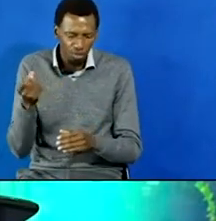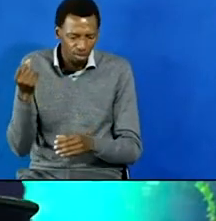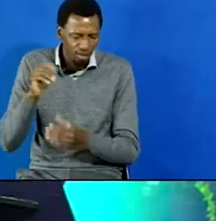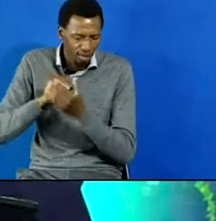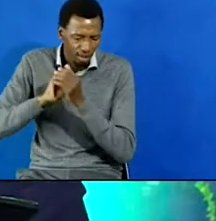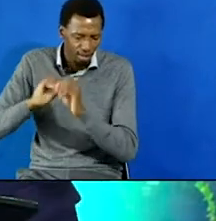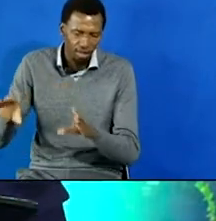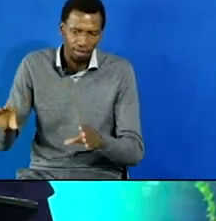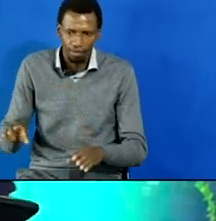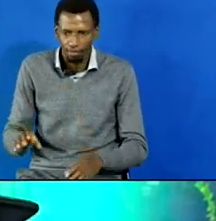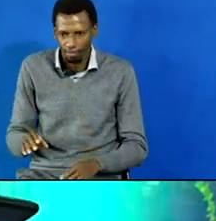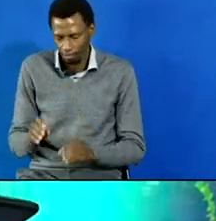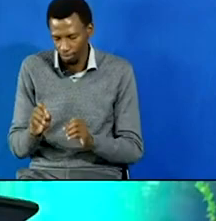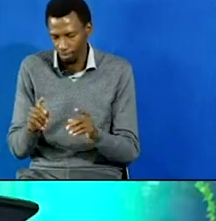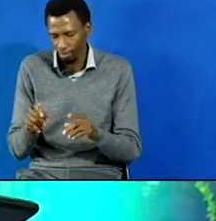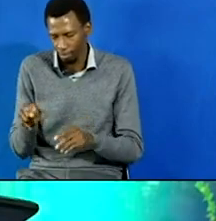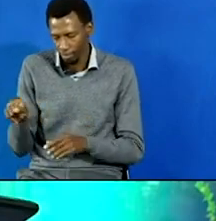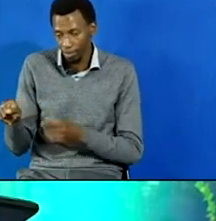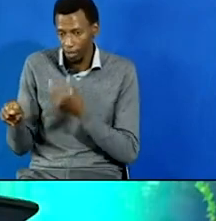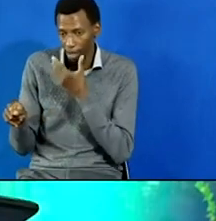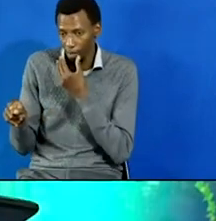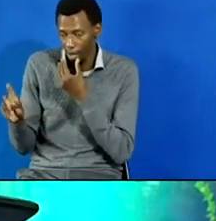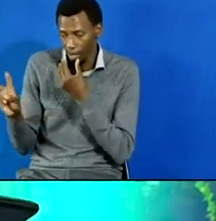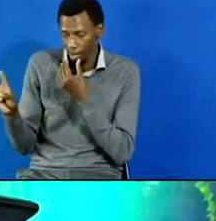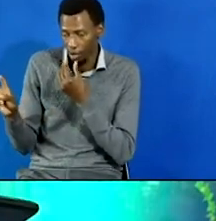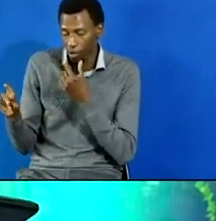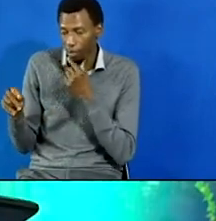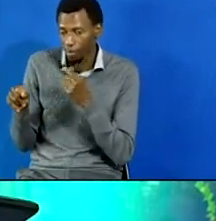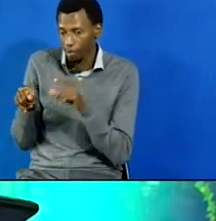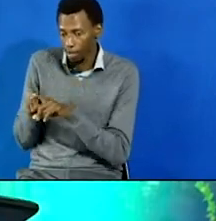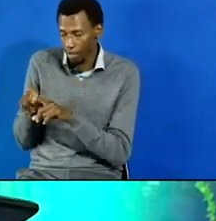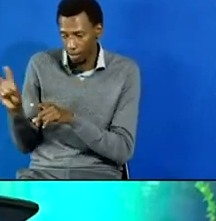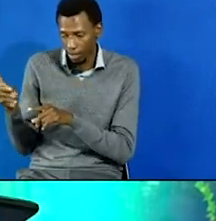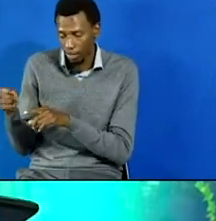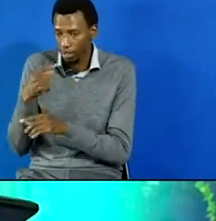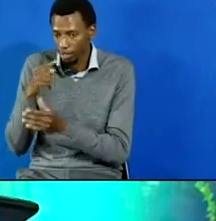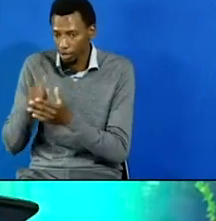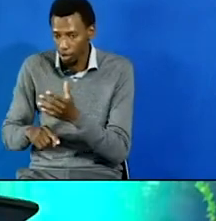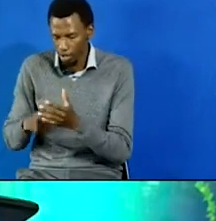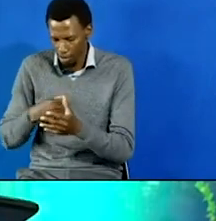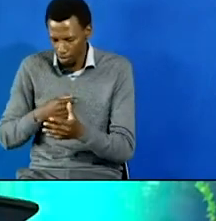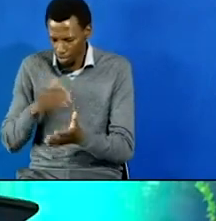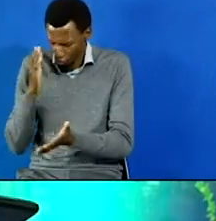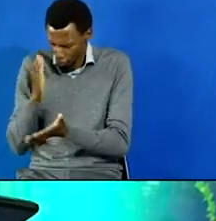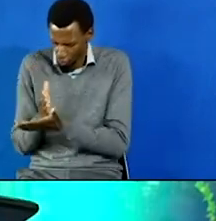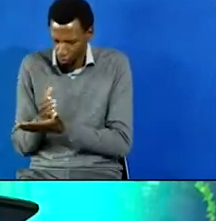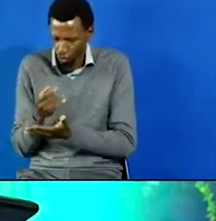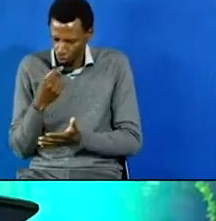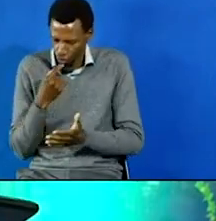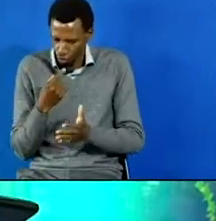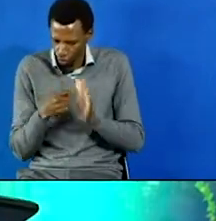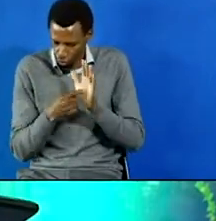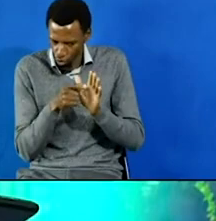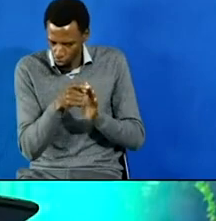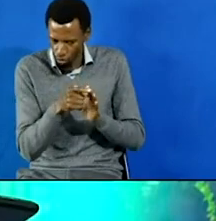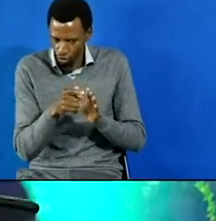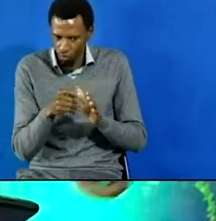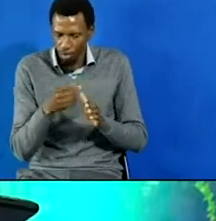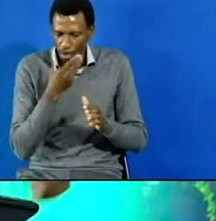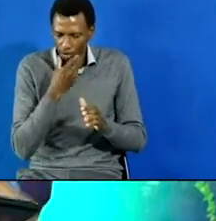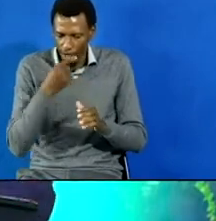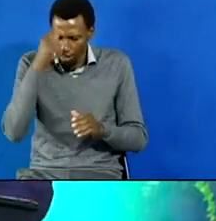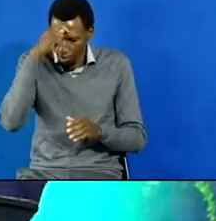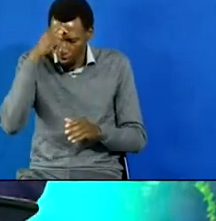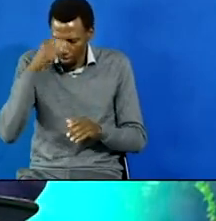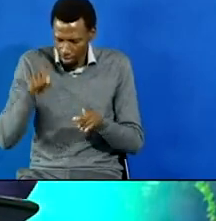So this young man saying, I will prove to you that dad is not as wise as we are. So